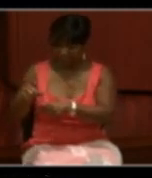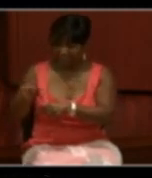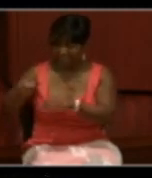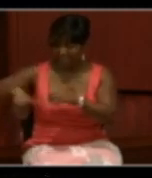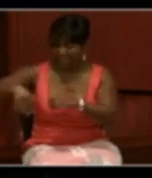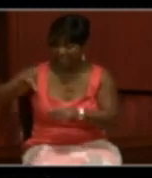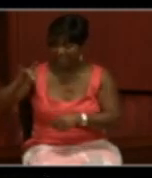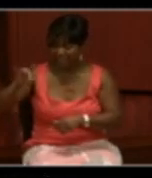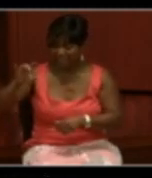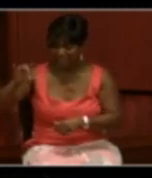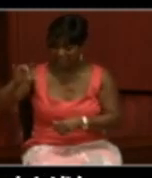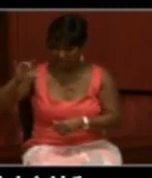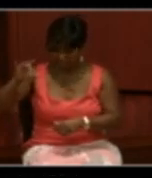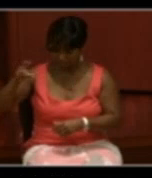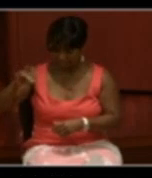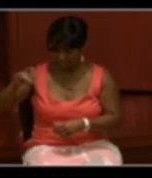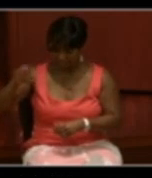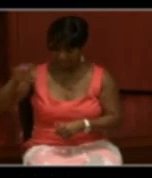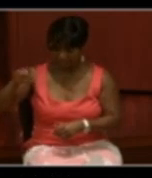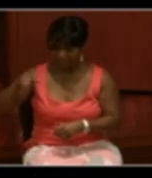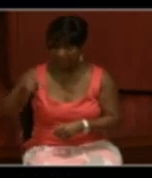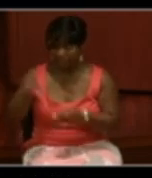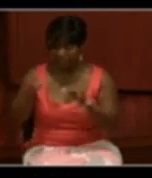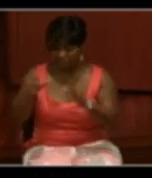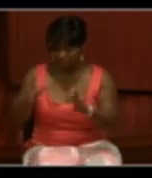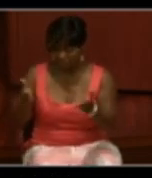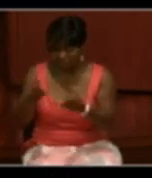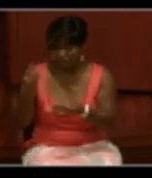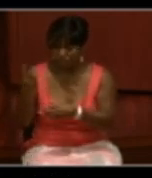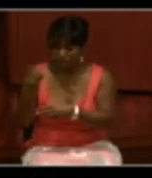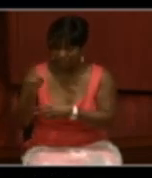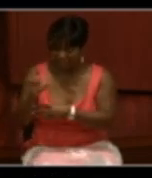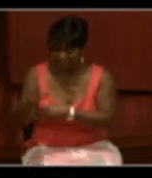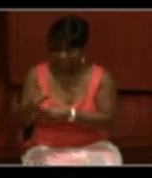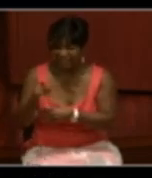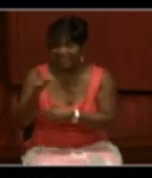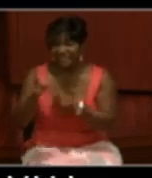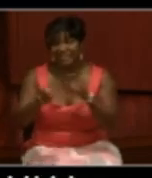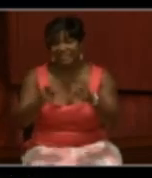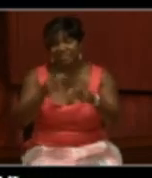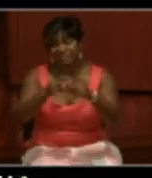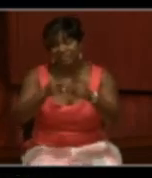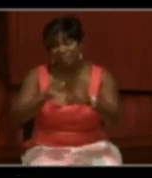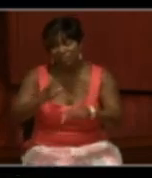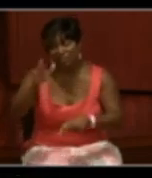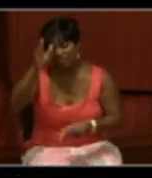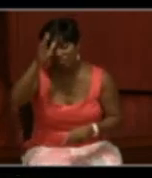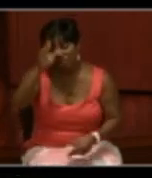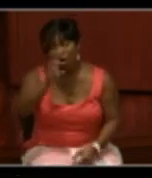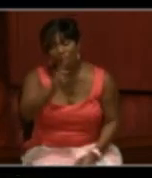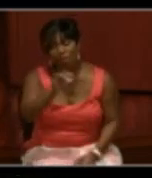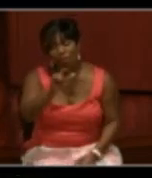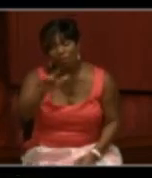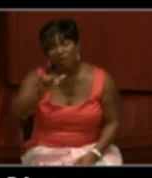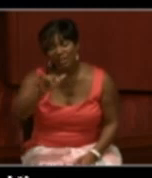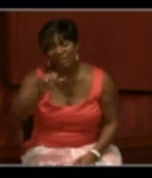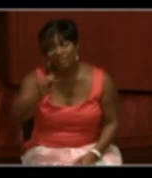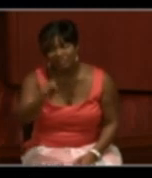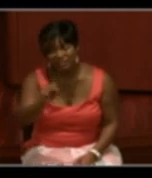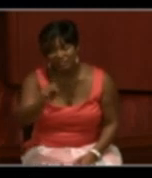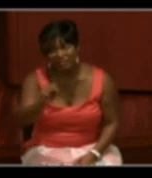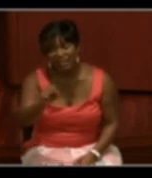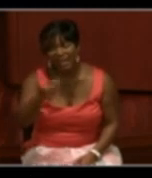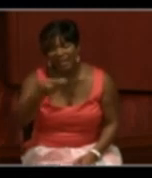opened his Freedman's Bank account was a teacher here in Washington, and he gives the name of his father, Willis H. Cromwell.